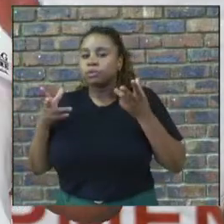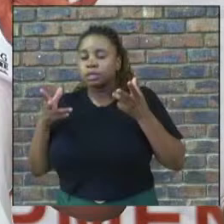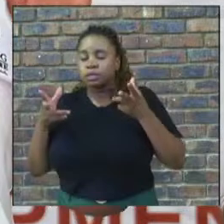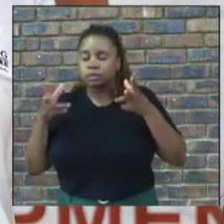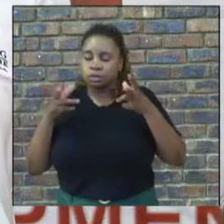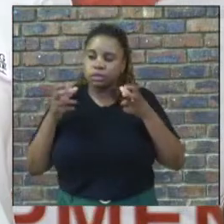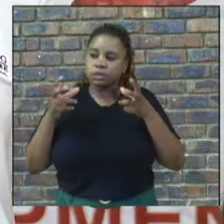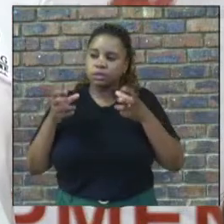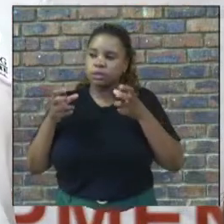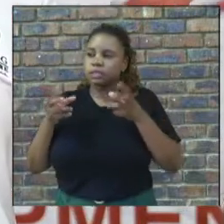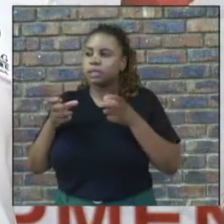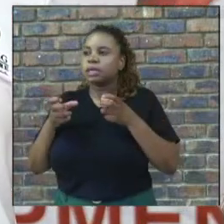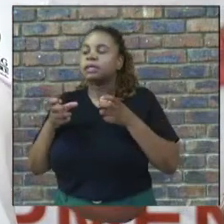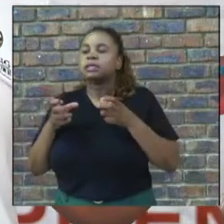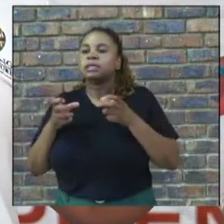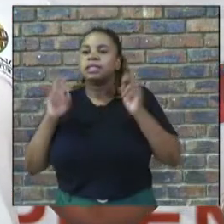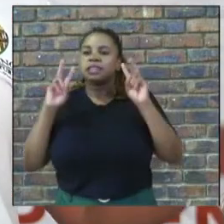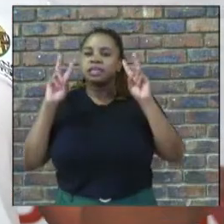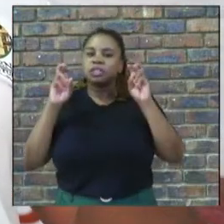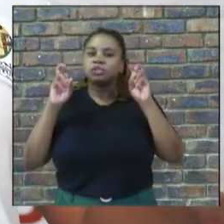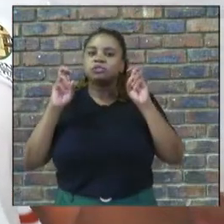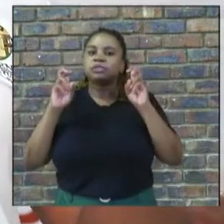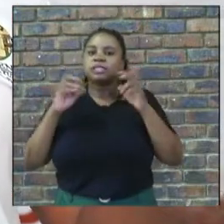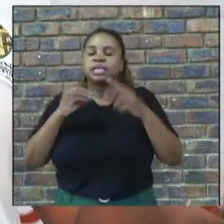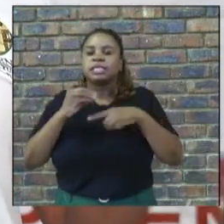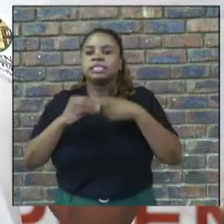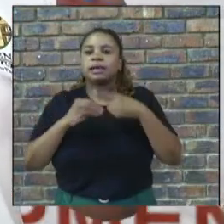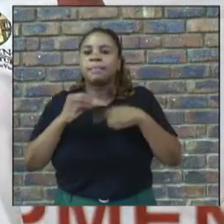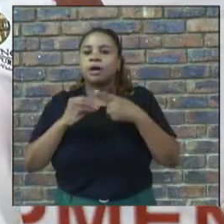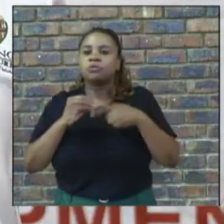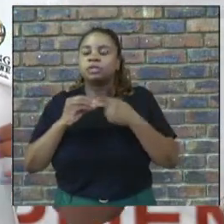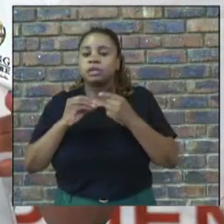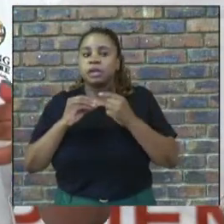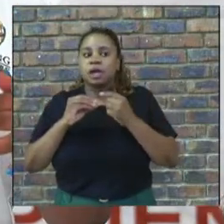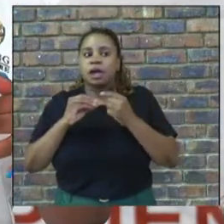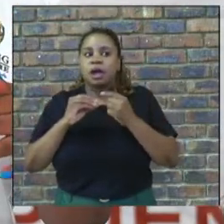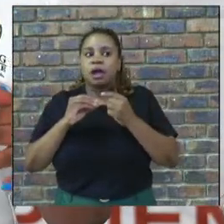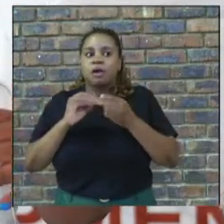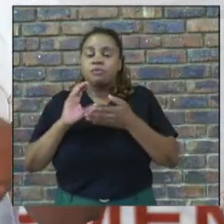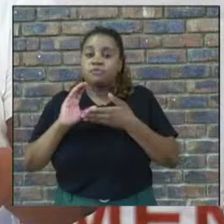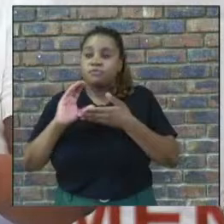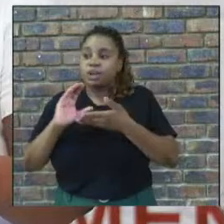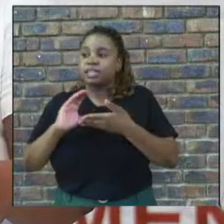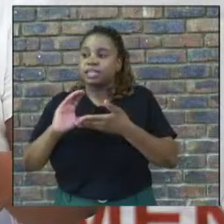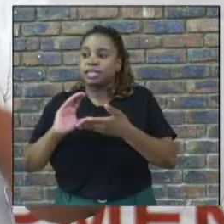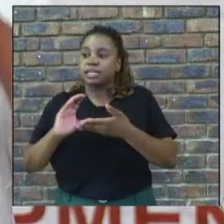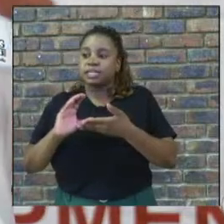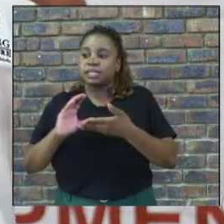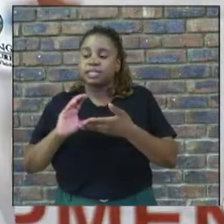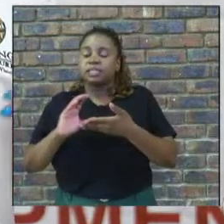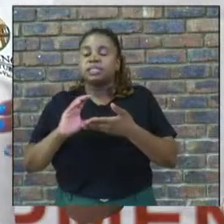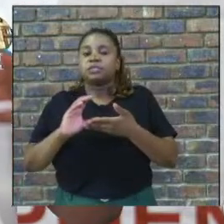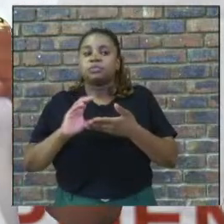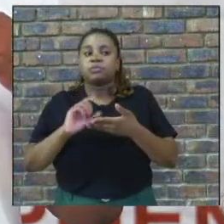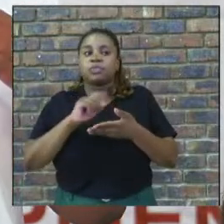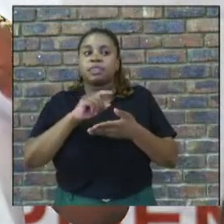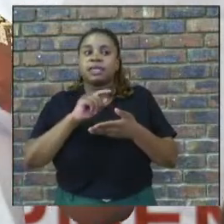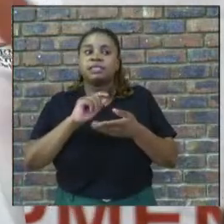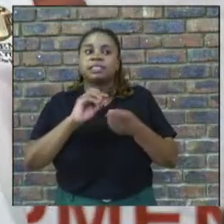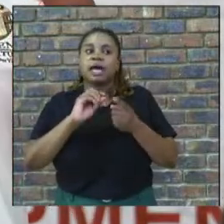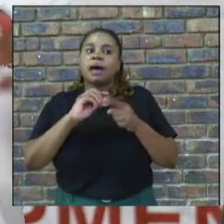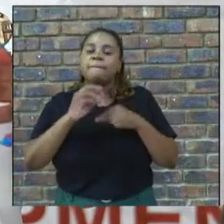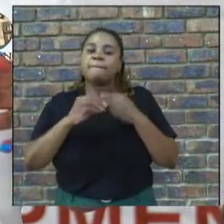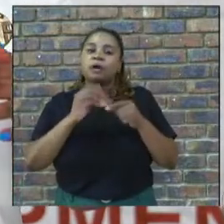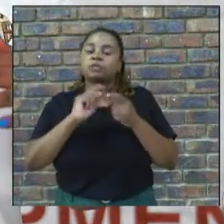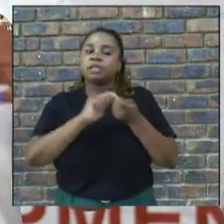has probably even nothing to do with the amendments, but a process, honorable members, where our people are saying